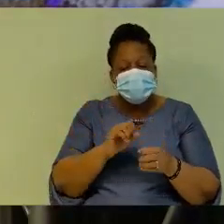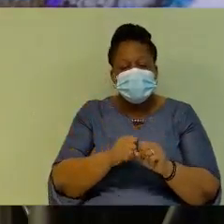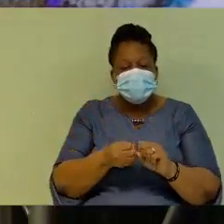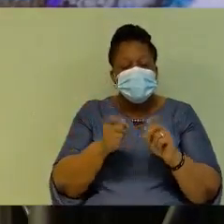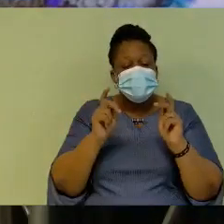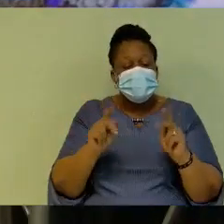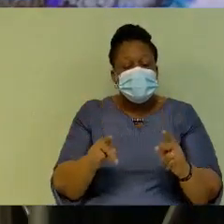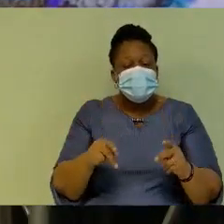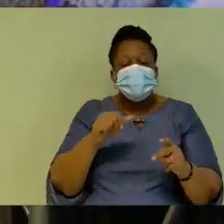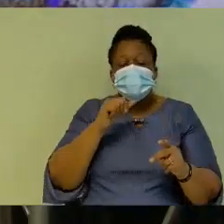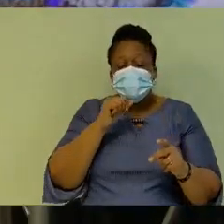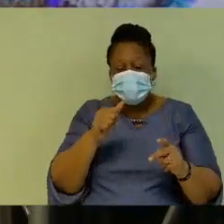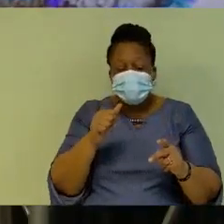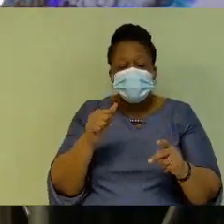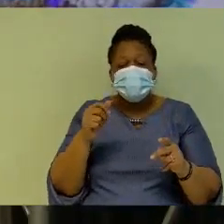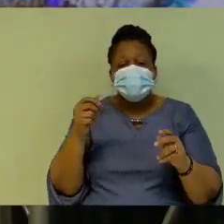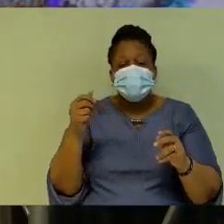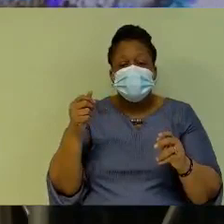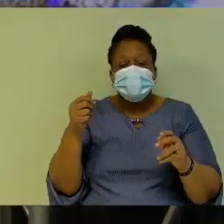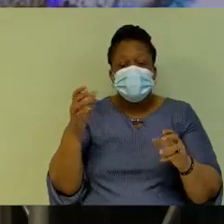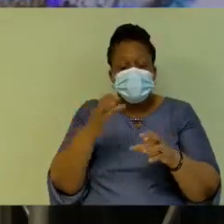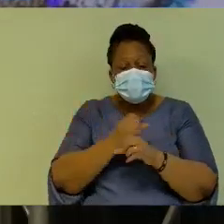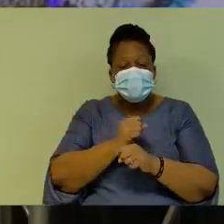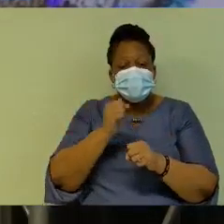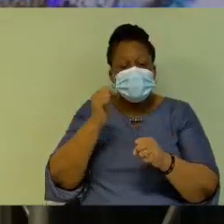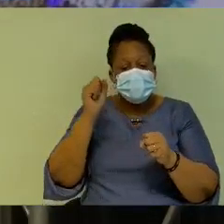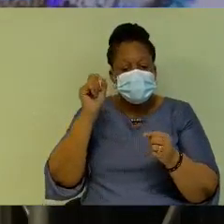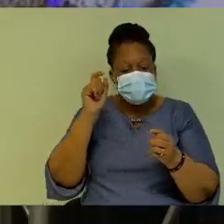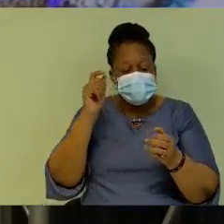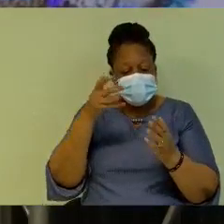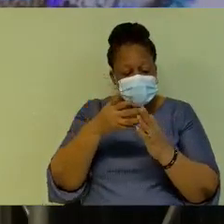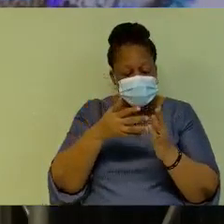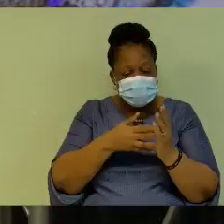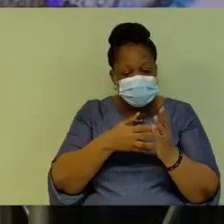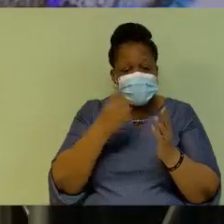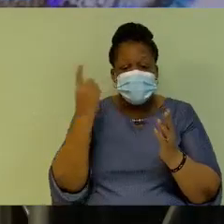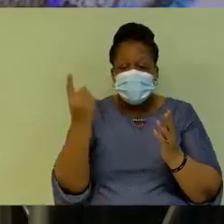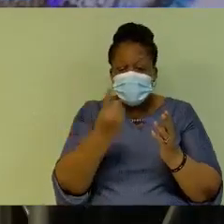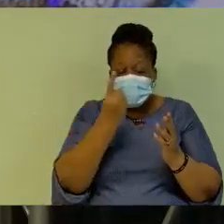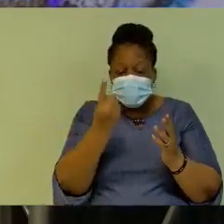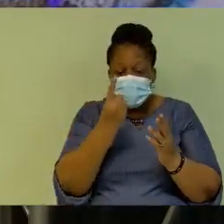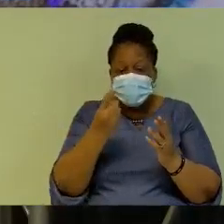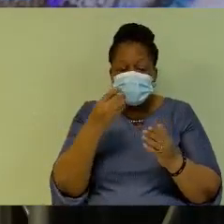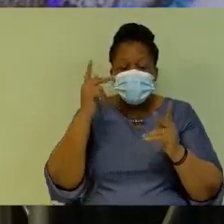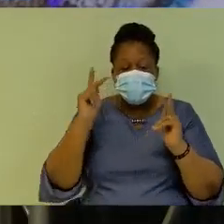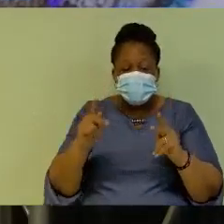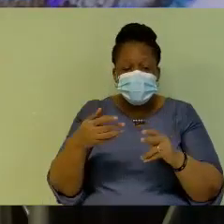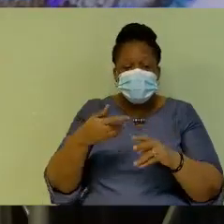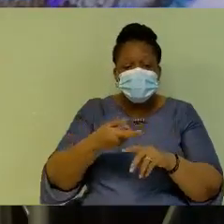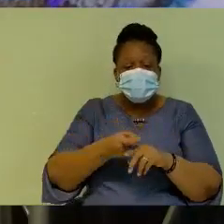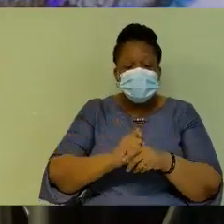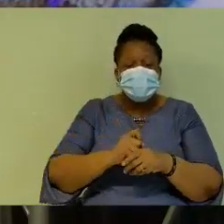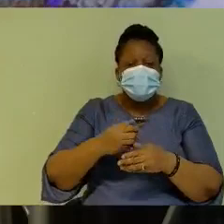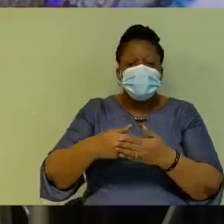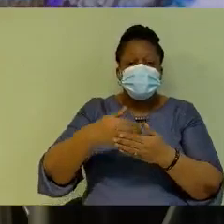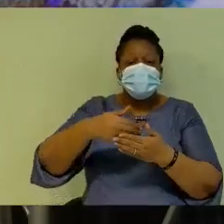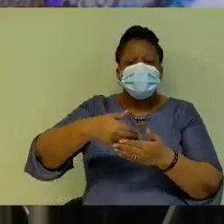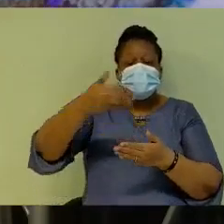released from quarantine until two criteria would have been met: a negative